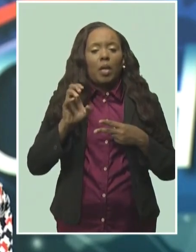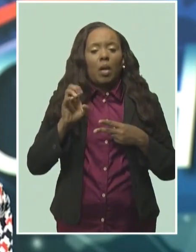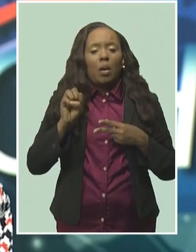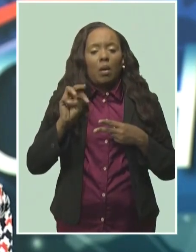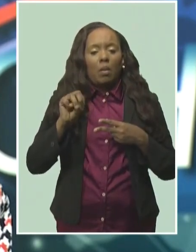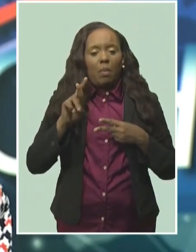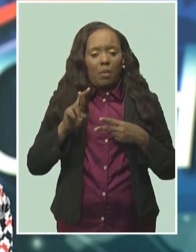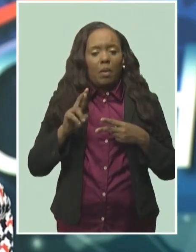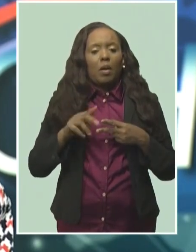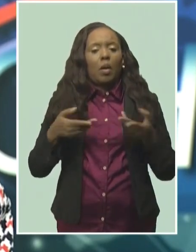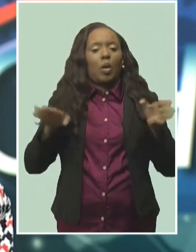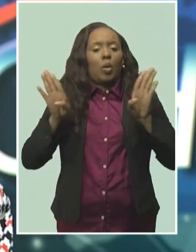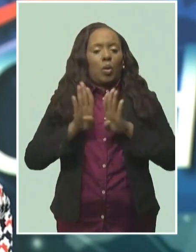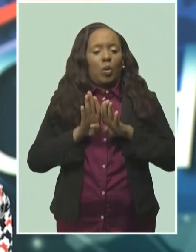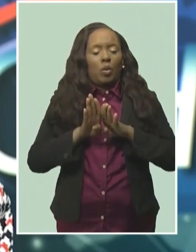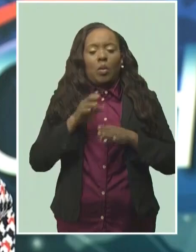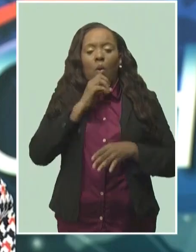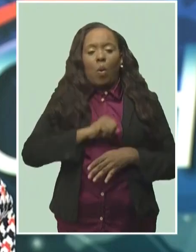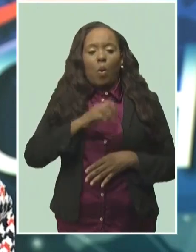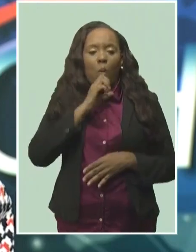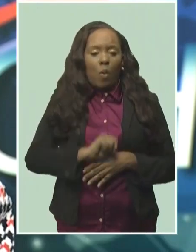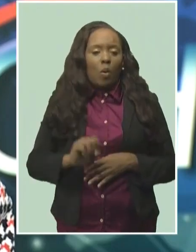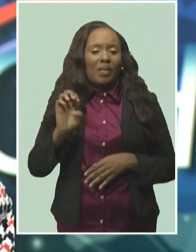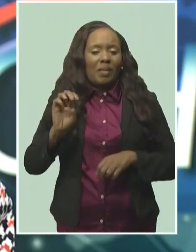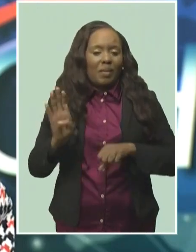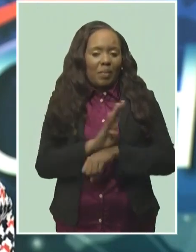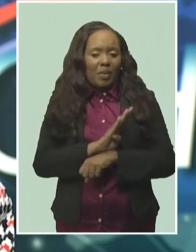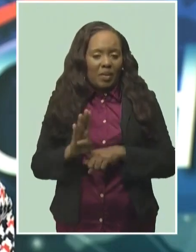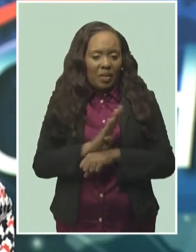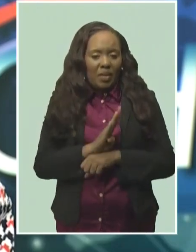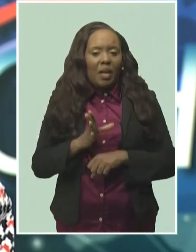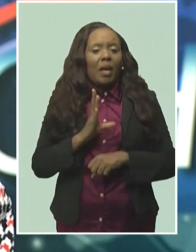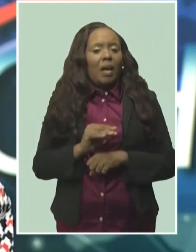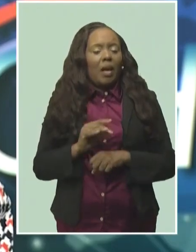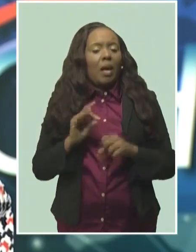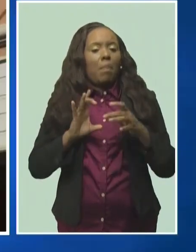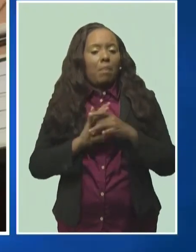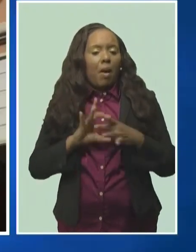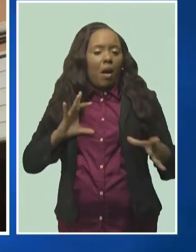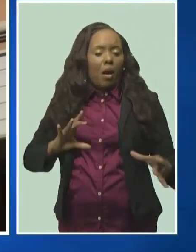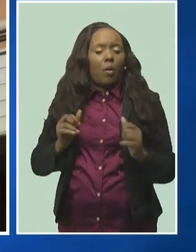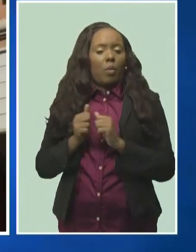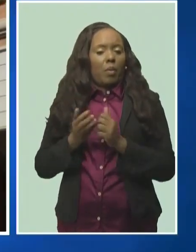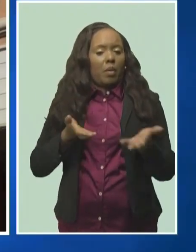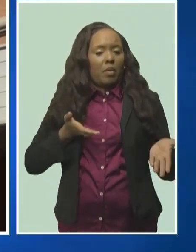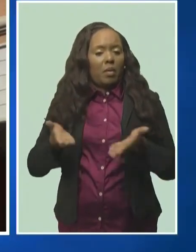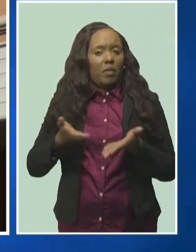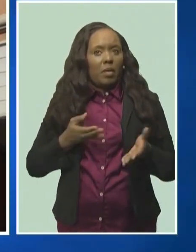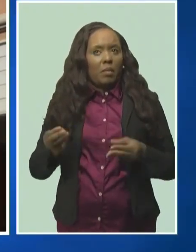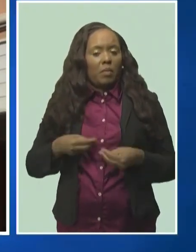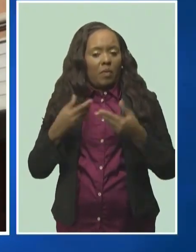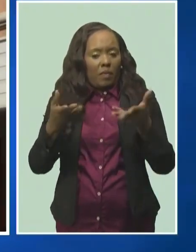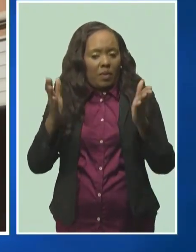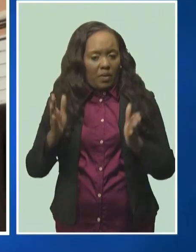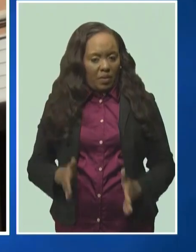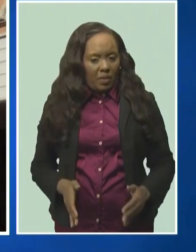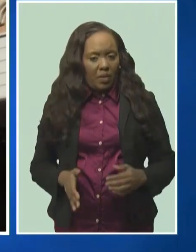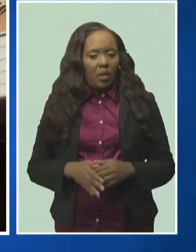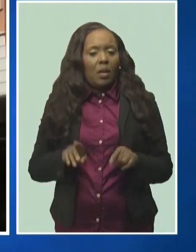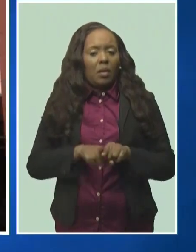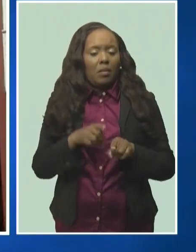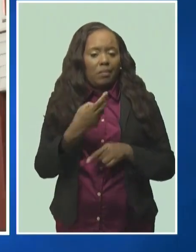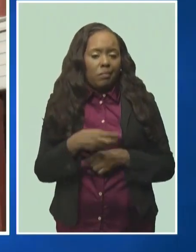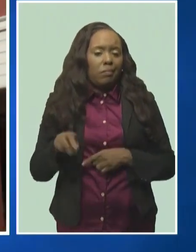which supported their old e-commerce website, and parted ways with the service provider. Ms. Tanis says they have also migrated